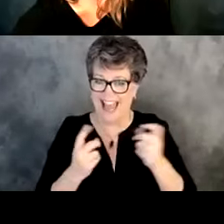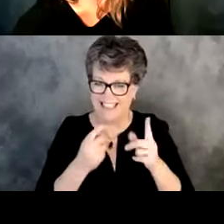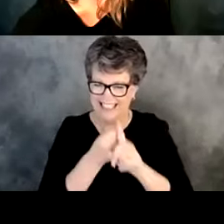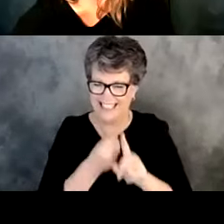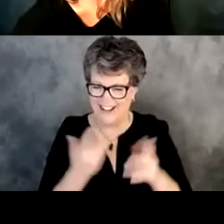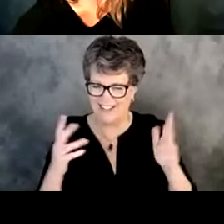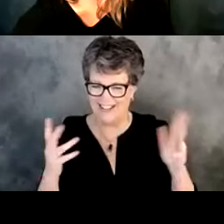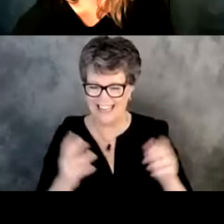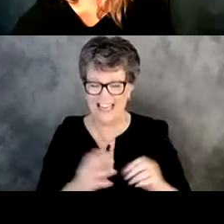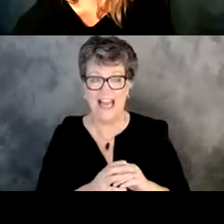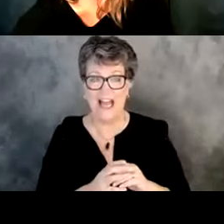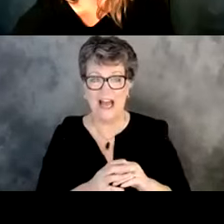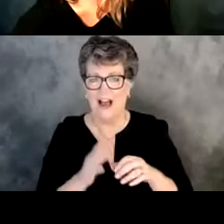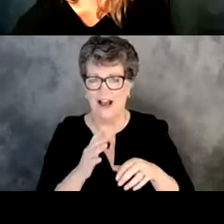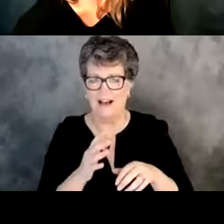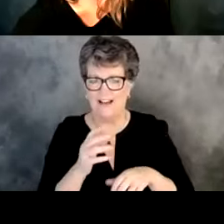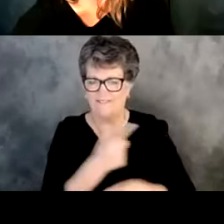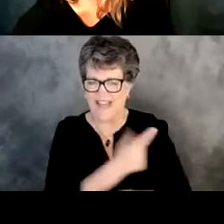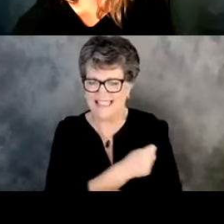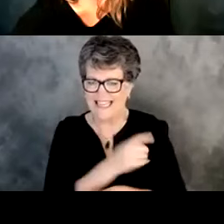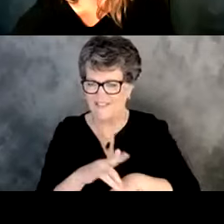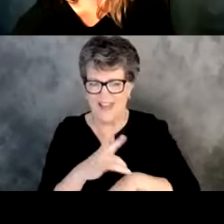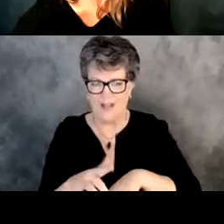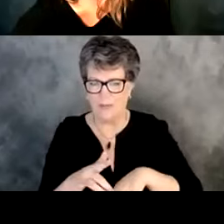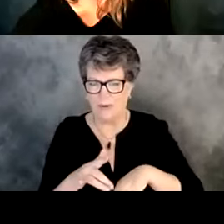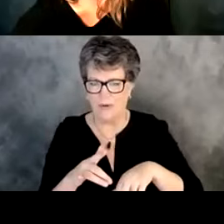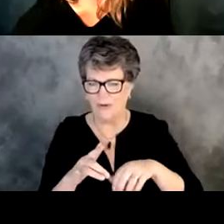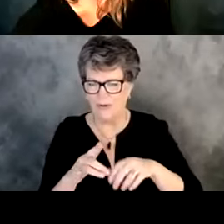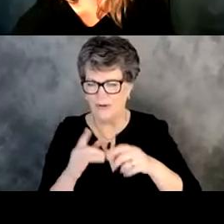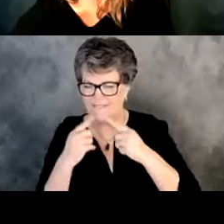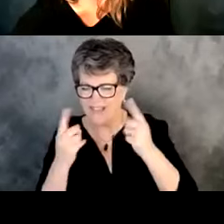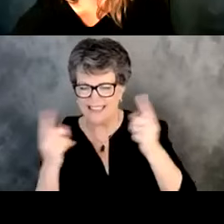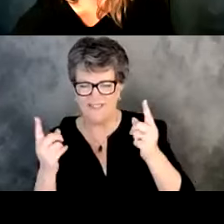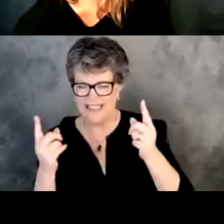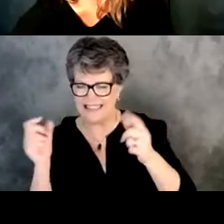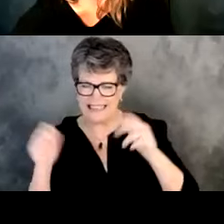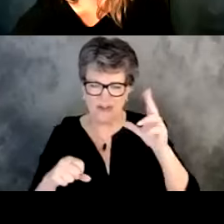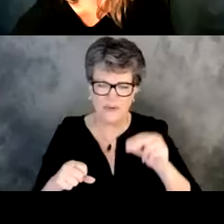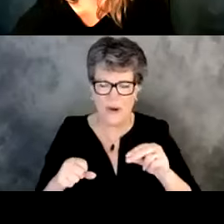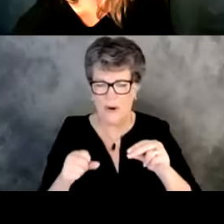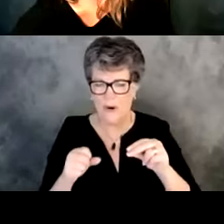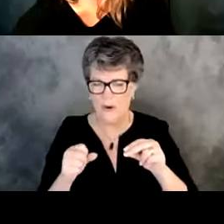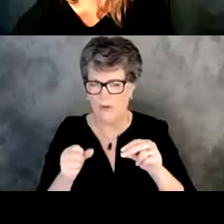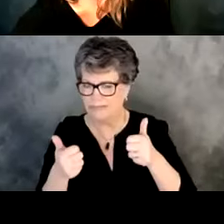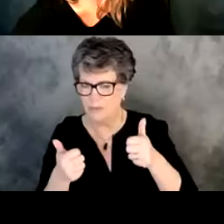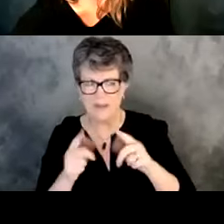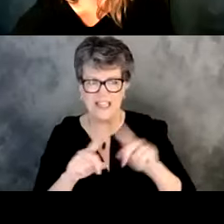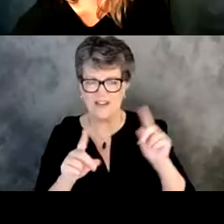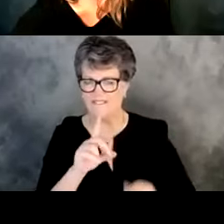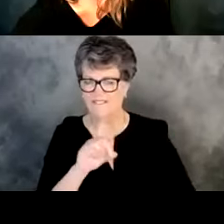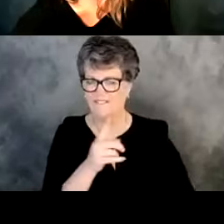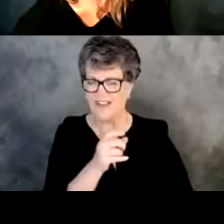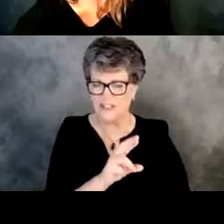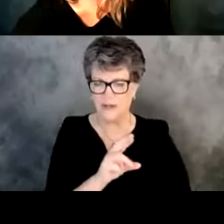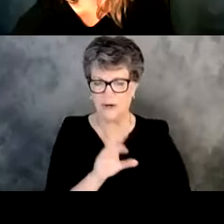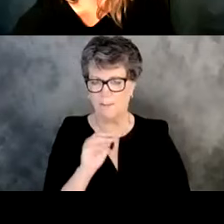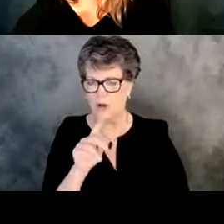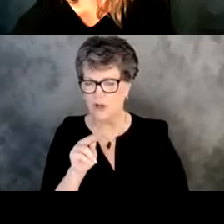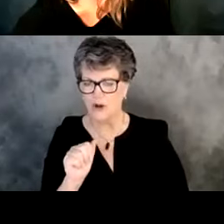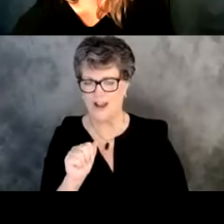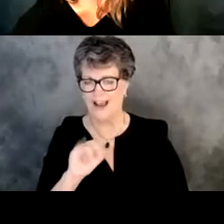is the available vaccines, their effectiveness, kind of talking about, you know, the differences between Pfizer, Moderna, Johnson & Johnson.